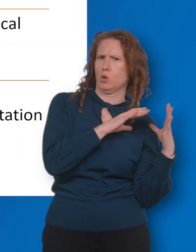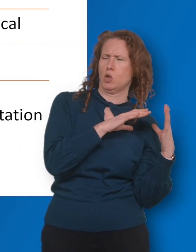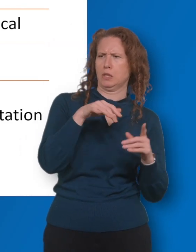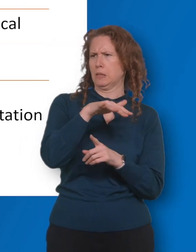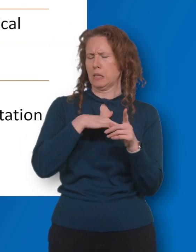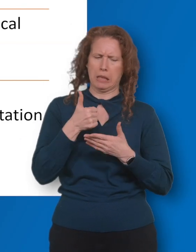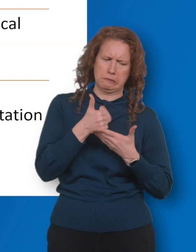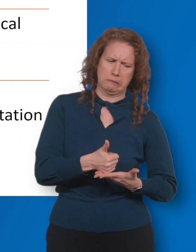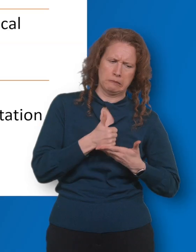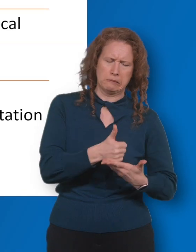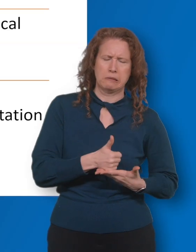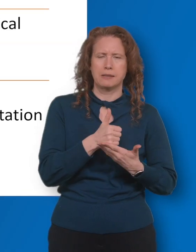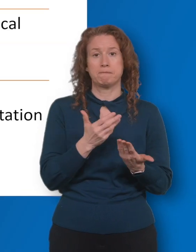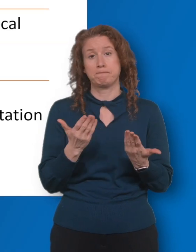society.